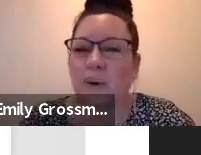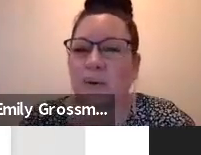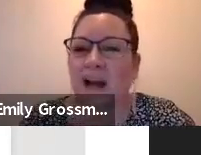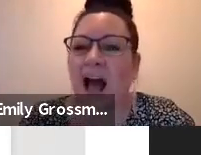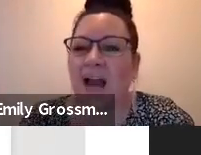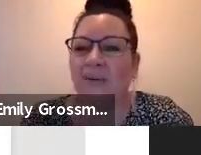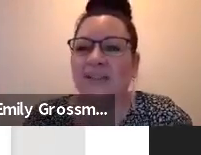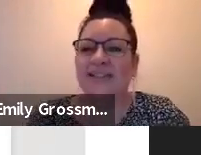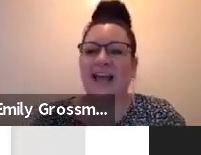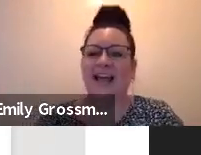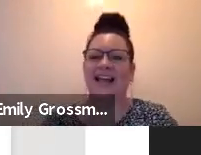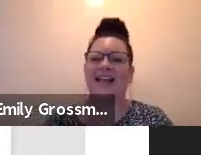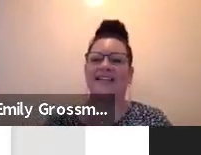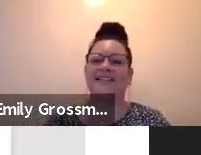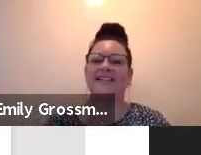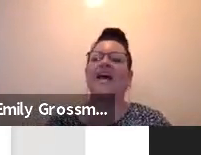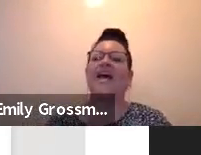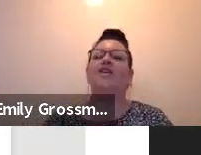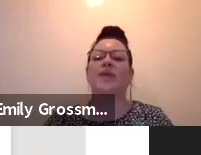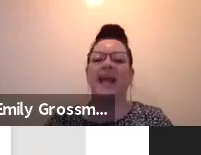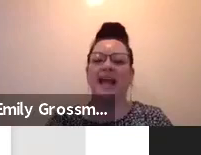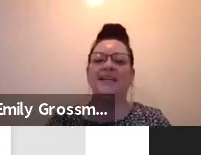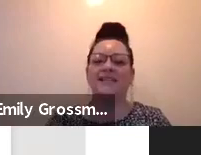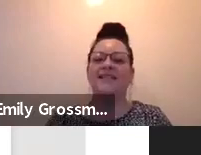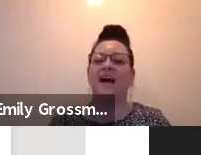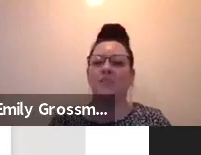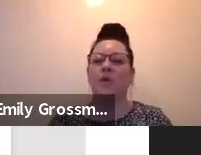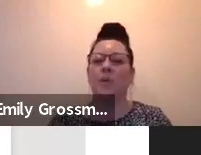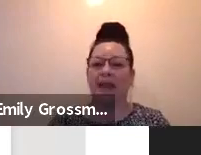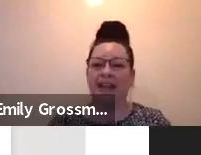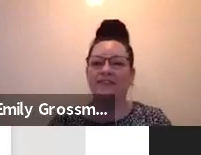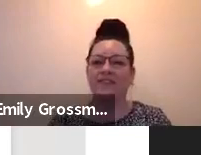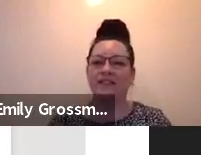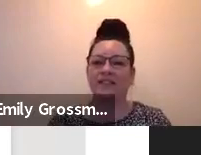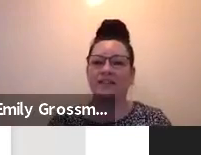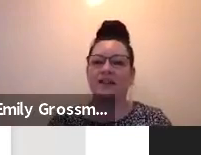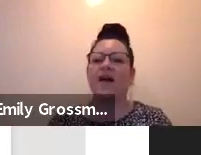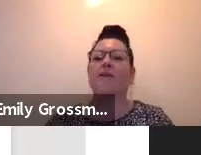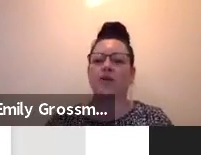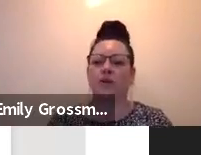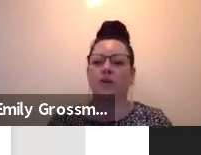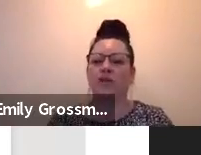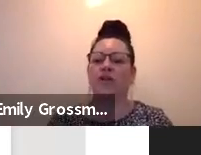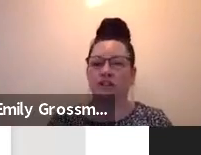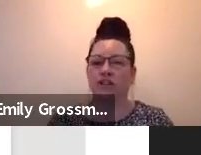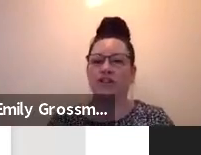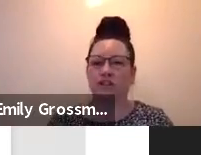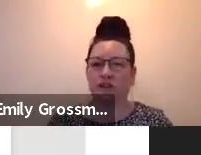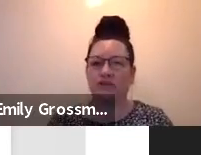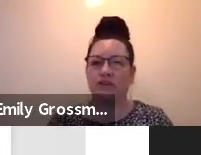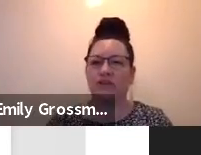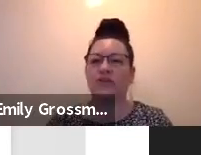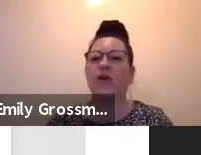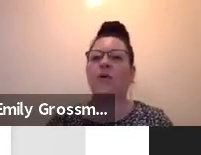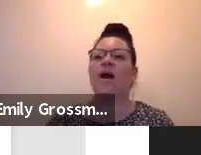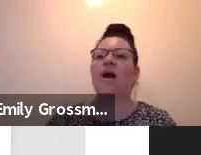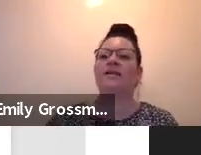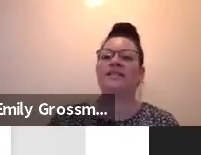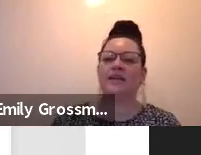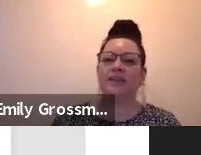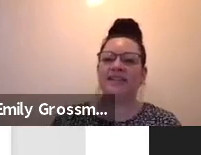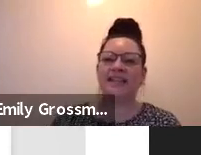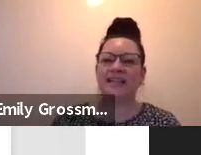one quote, I would say it's, you can't stop the waves, but you can learn to surf.